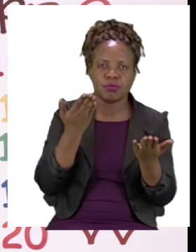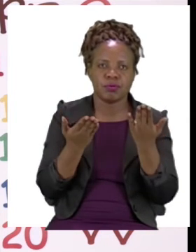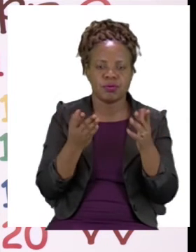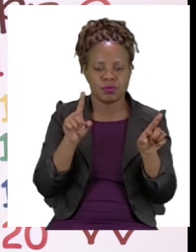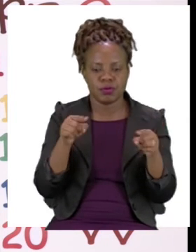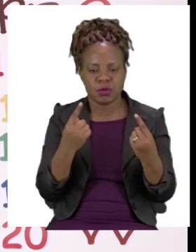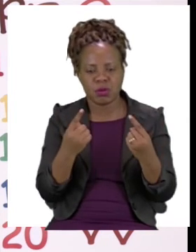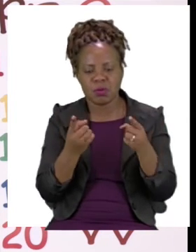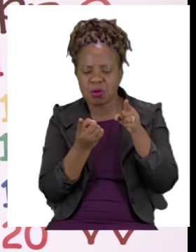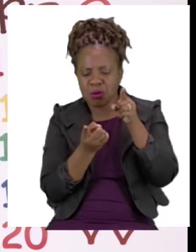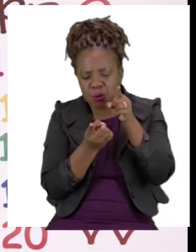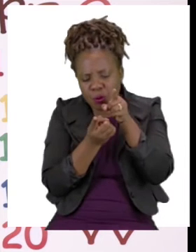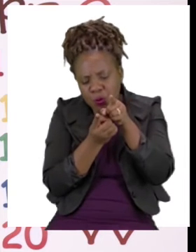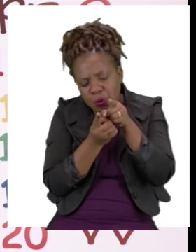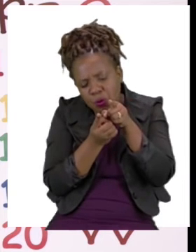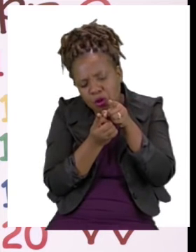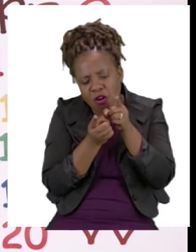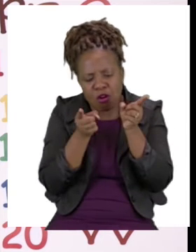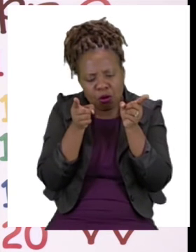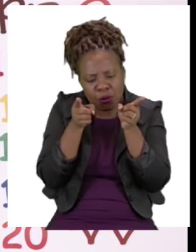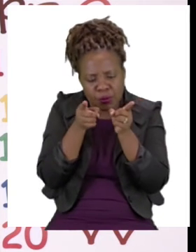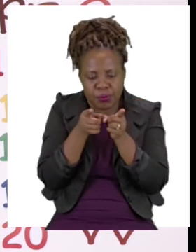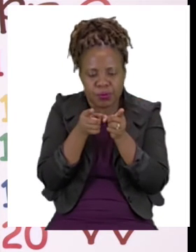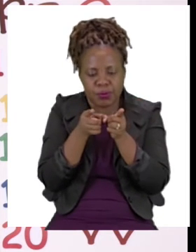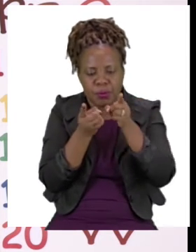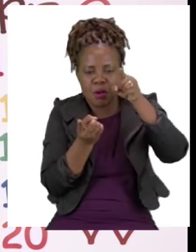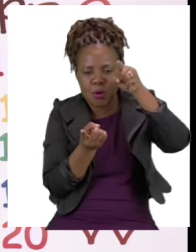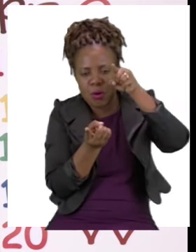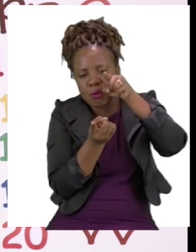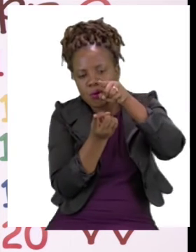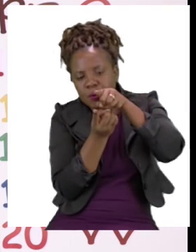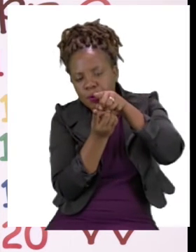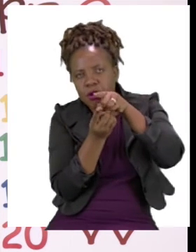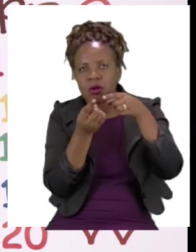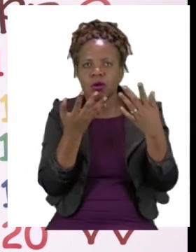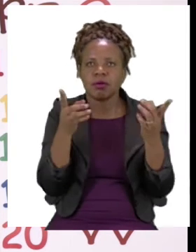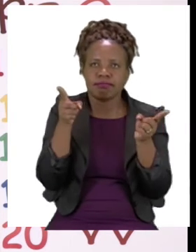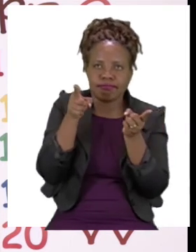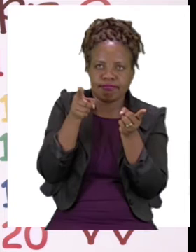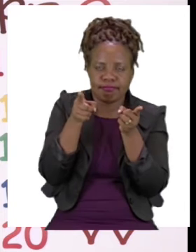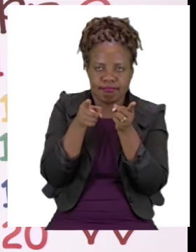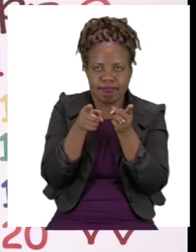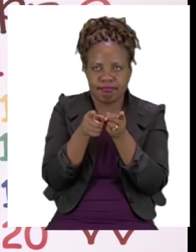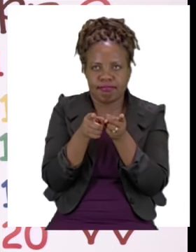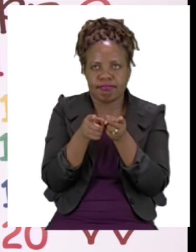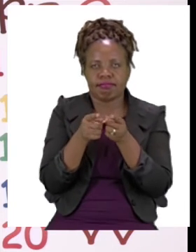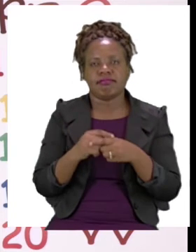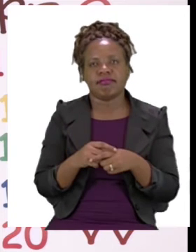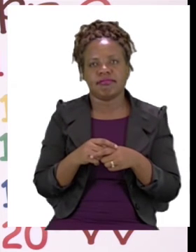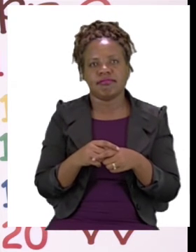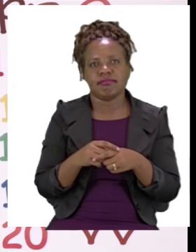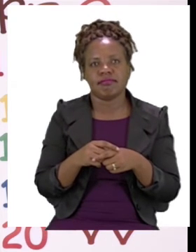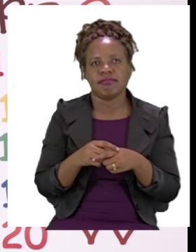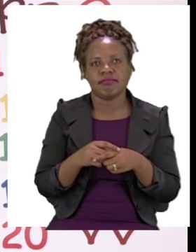this way or upright. So it can either be lying down or upright. That